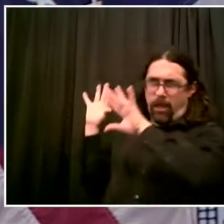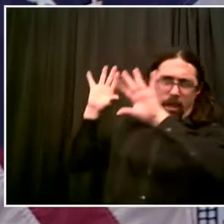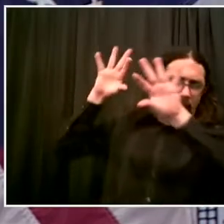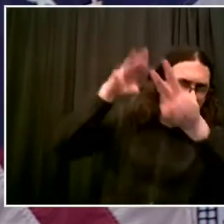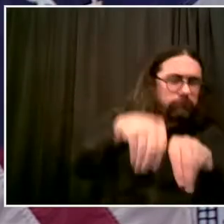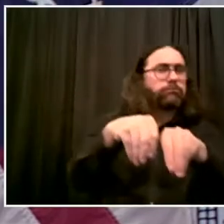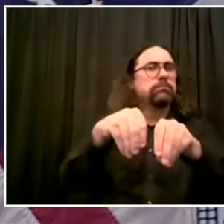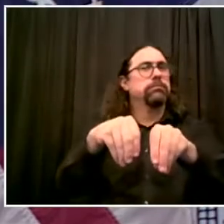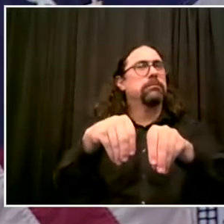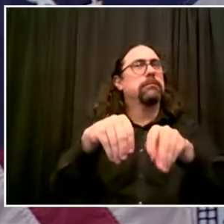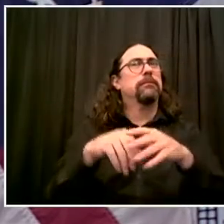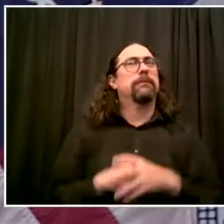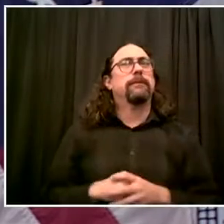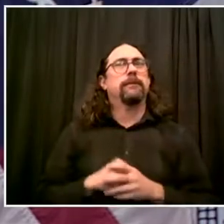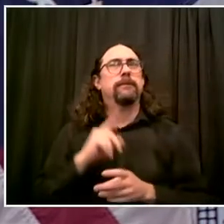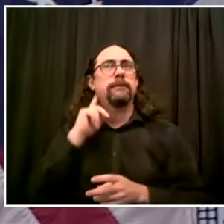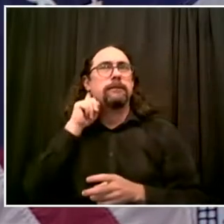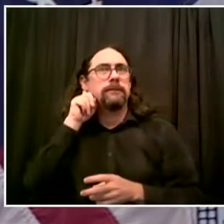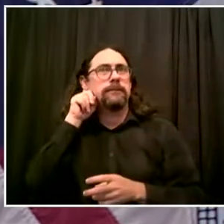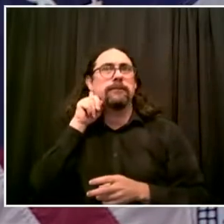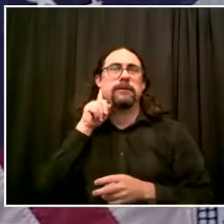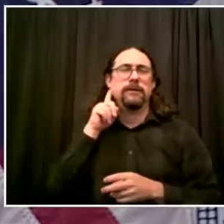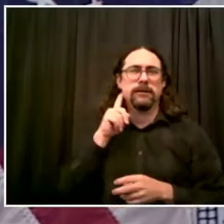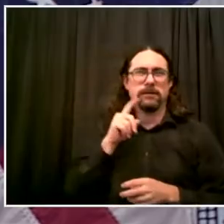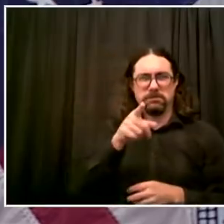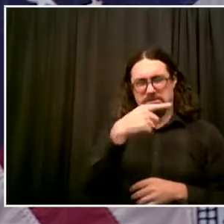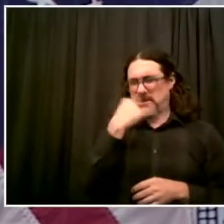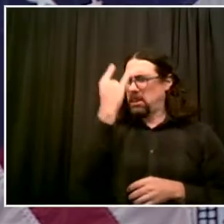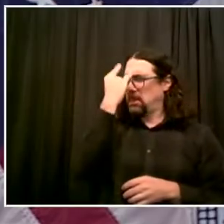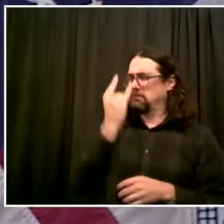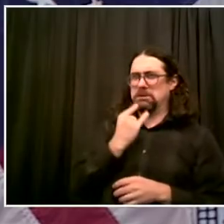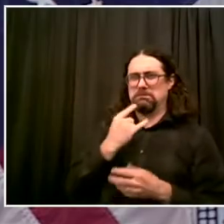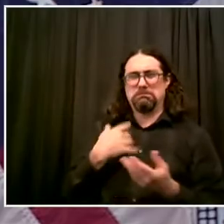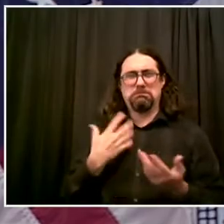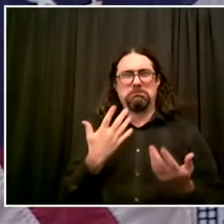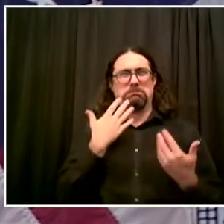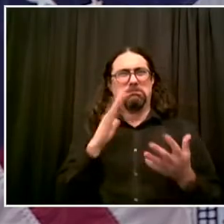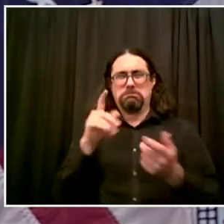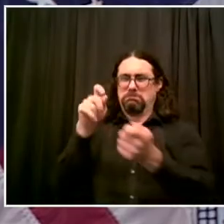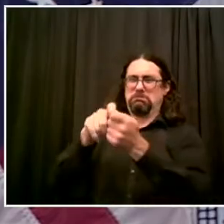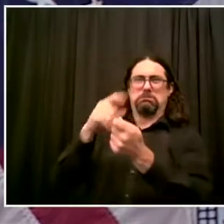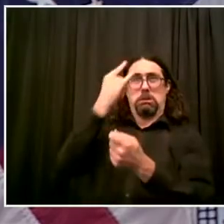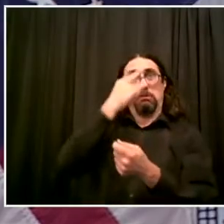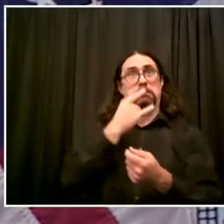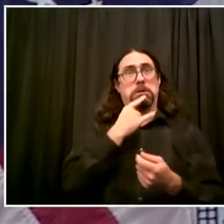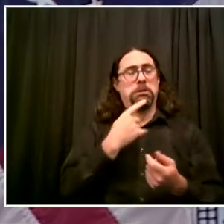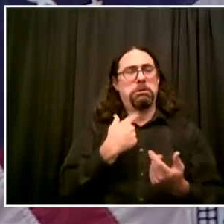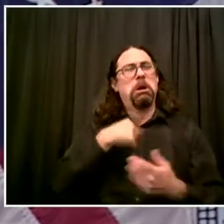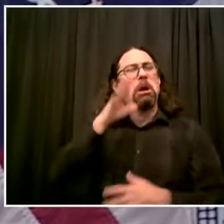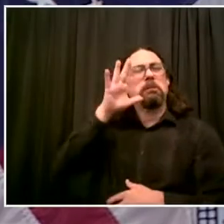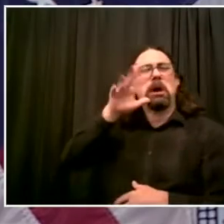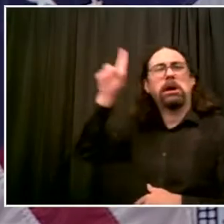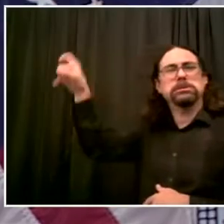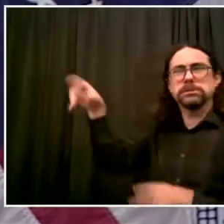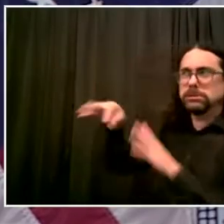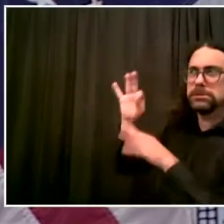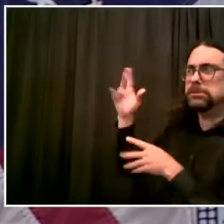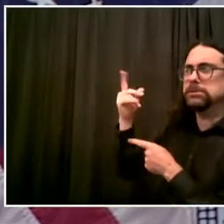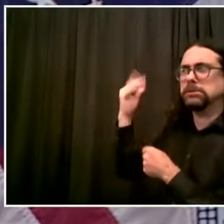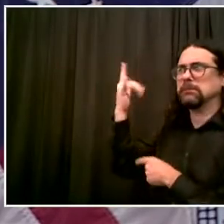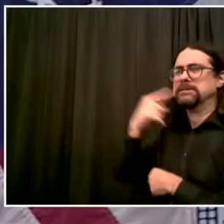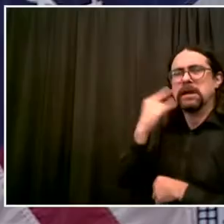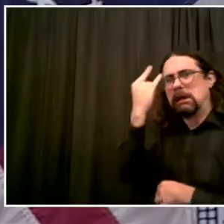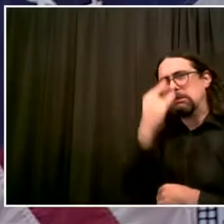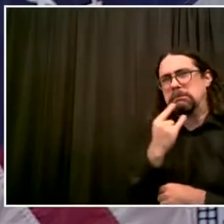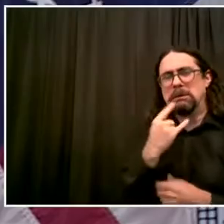I understand, Andrew, there's still always the 50A law change makes clear. For example, you would never divulge